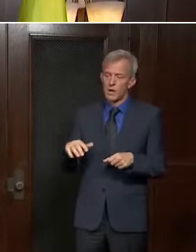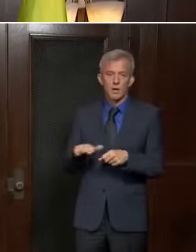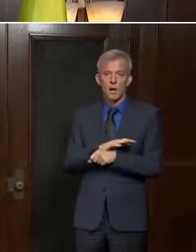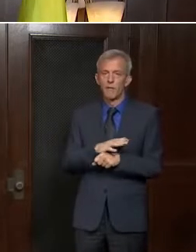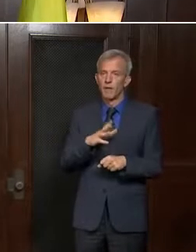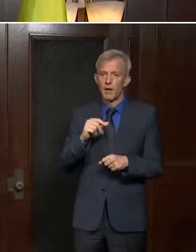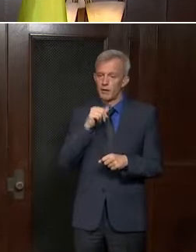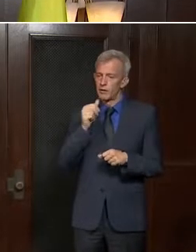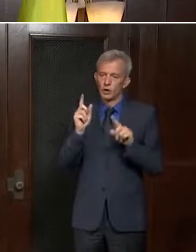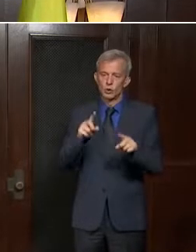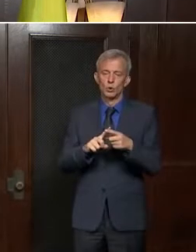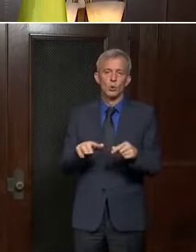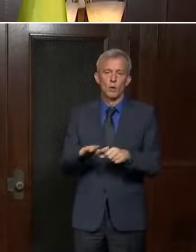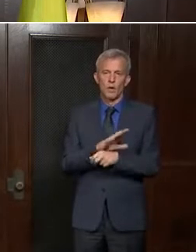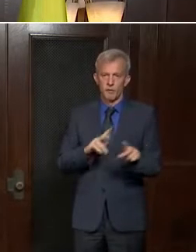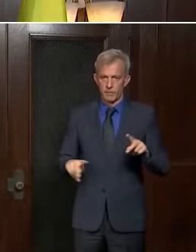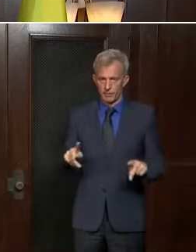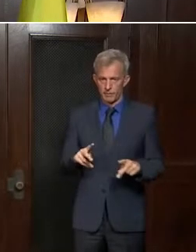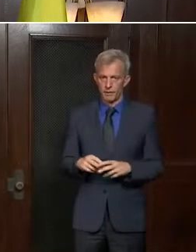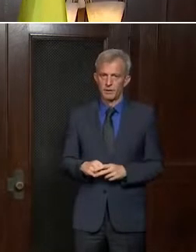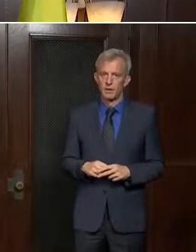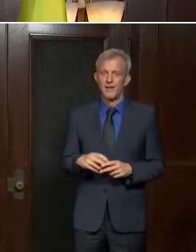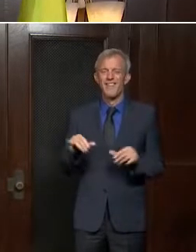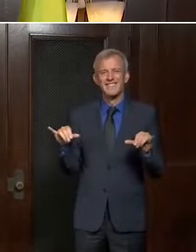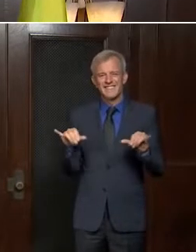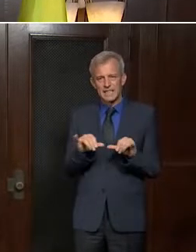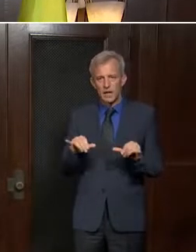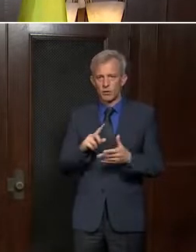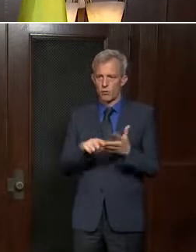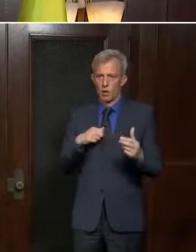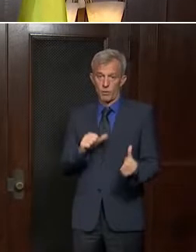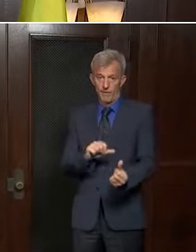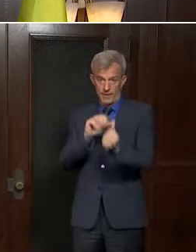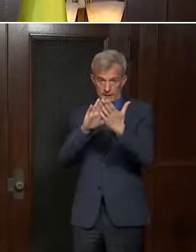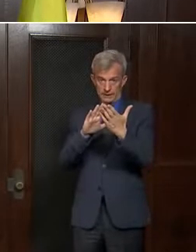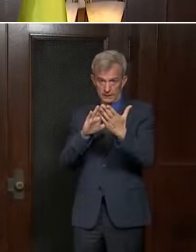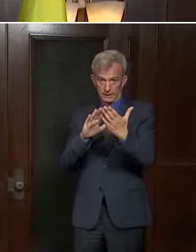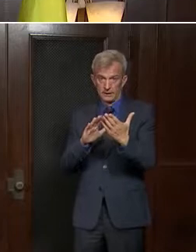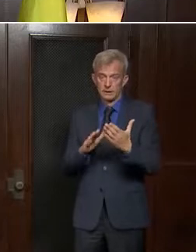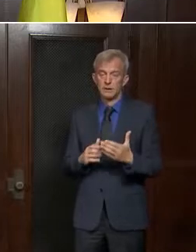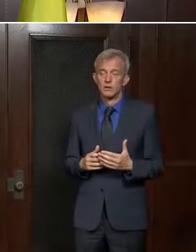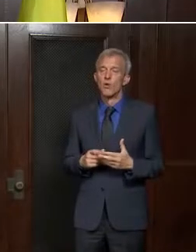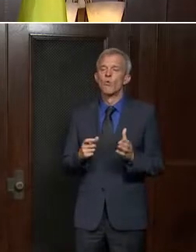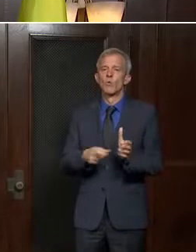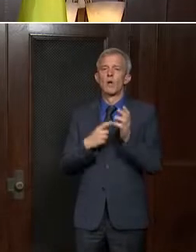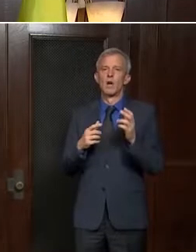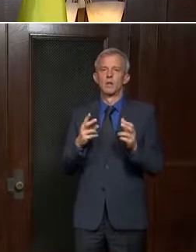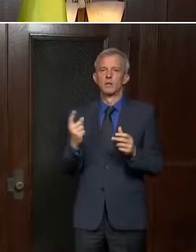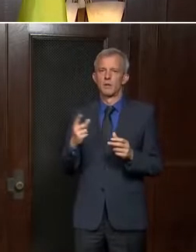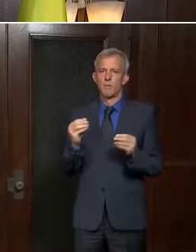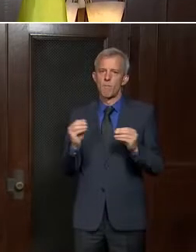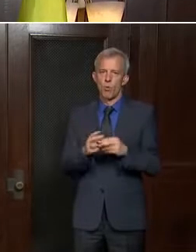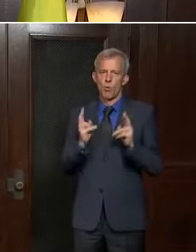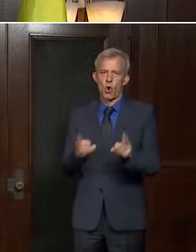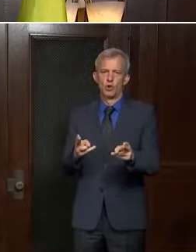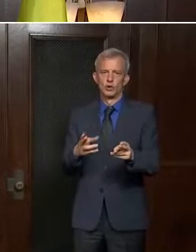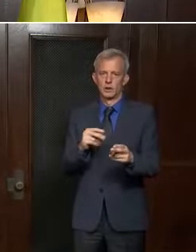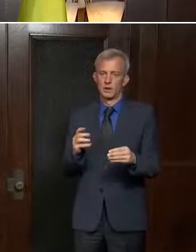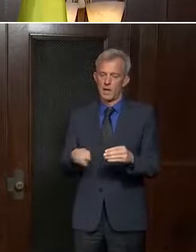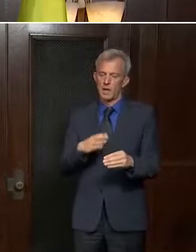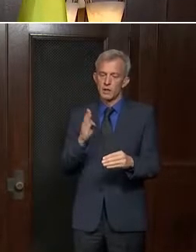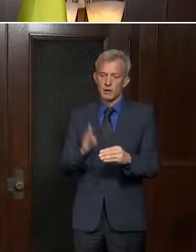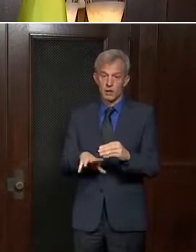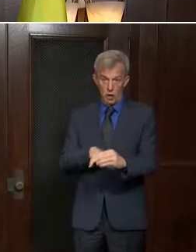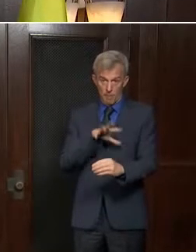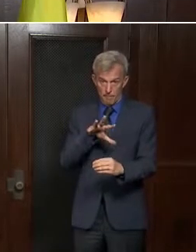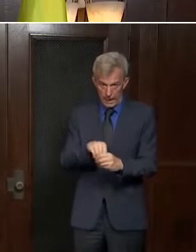doesn't go to enough people. The magnitude of what we face requires something even more urgent and complete. And that includes